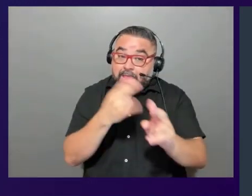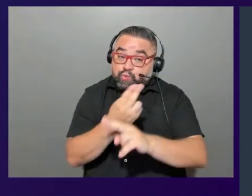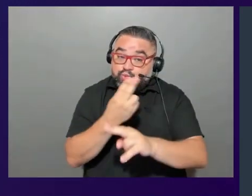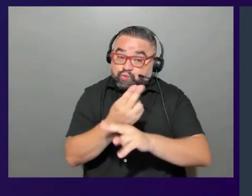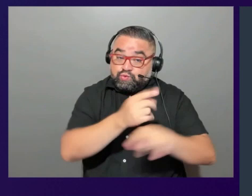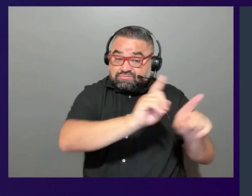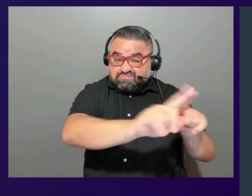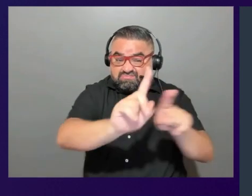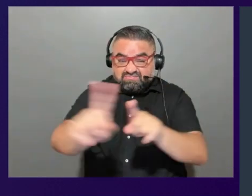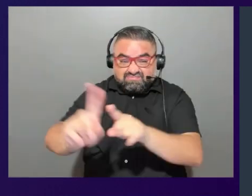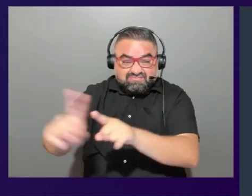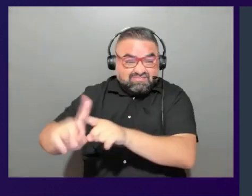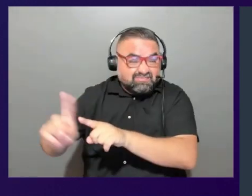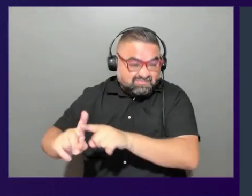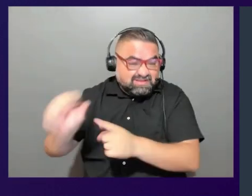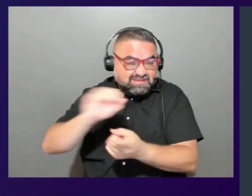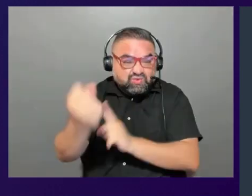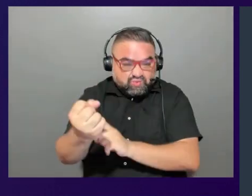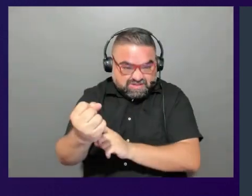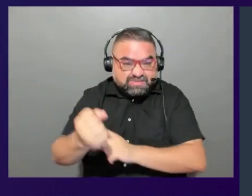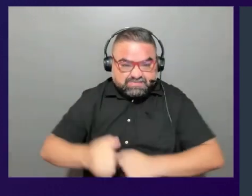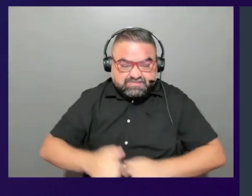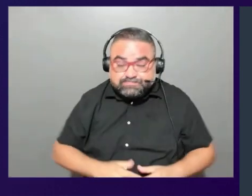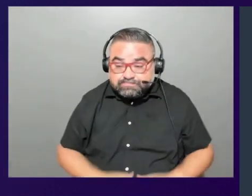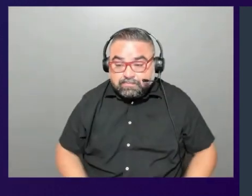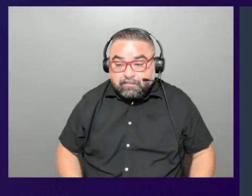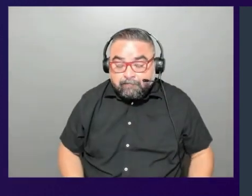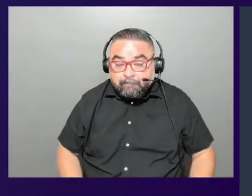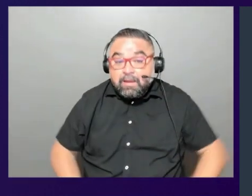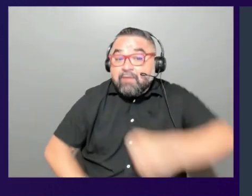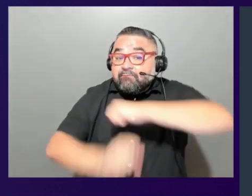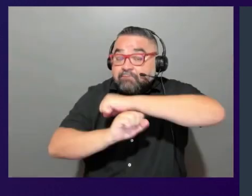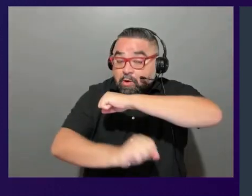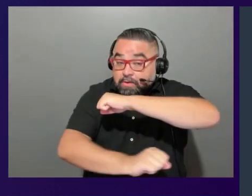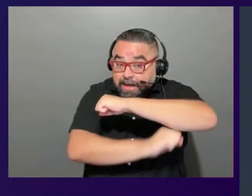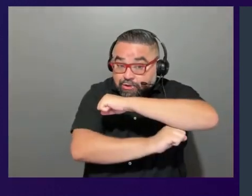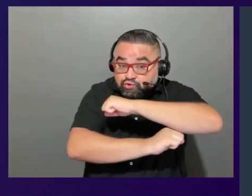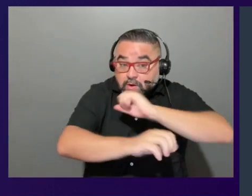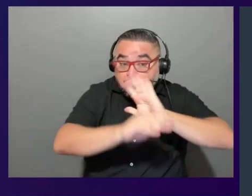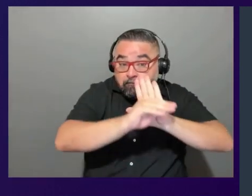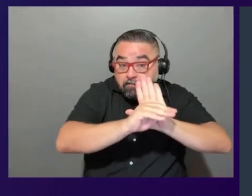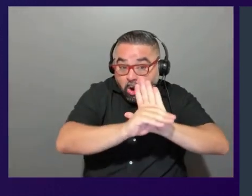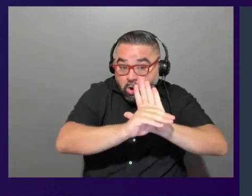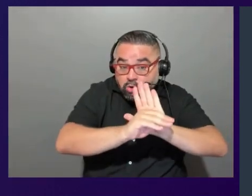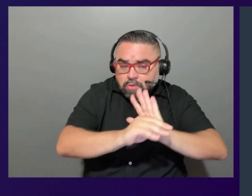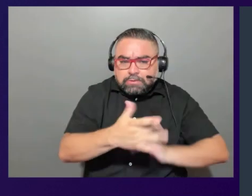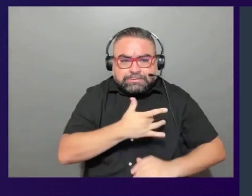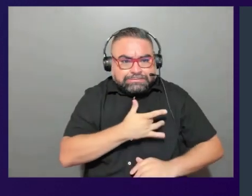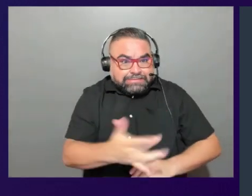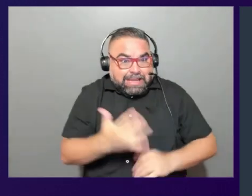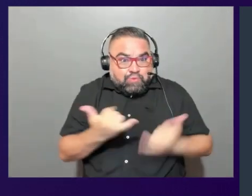So while foundational models, there's generally a kind of arms